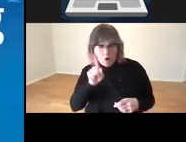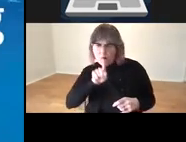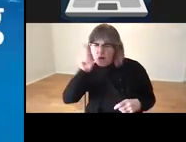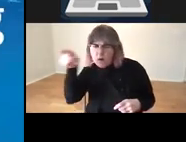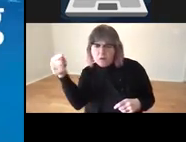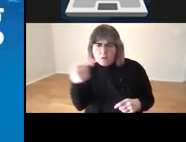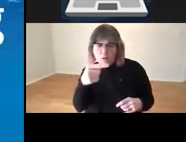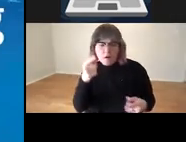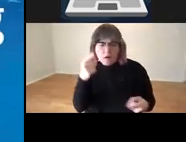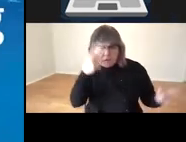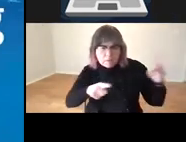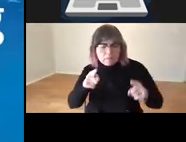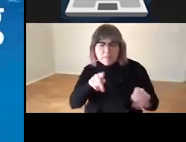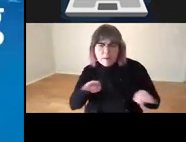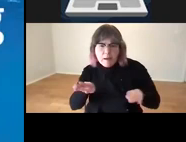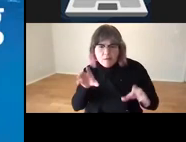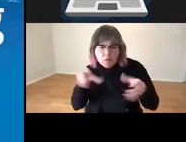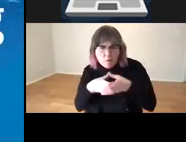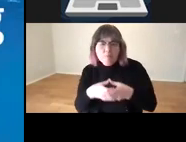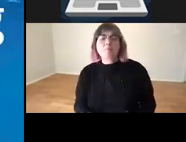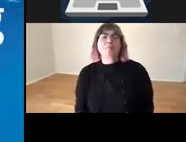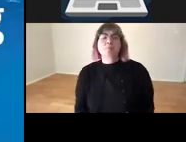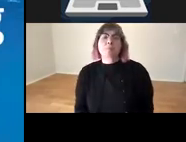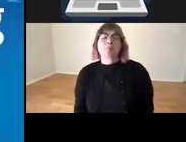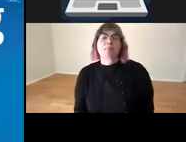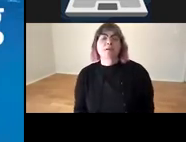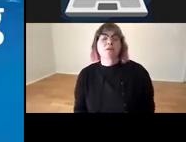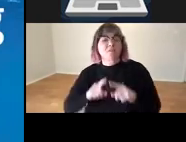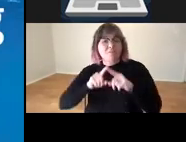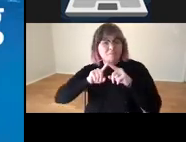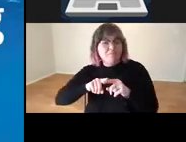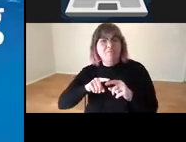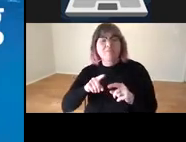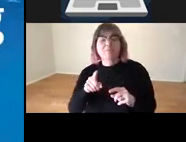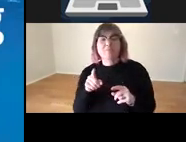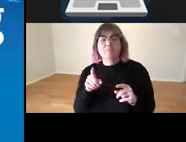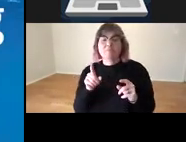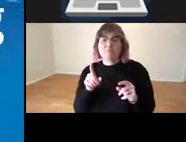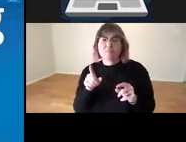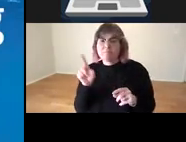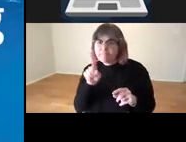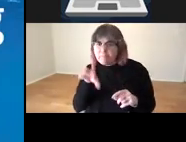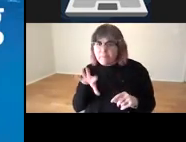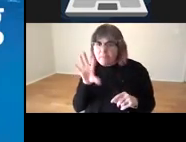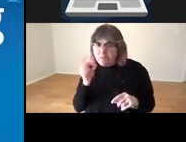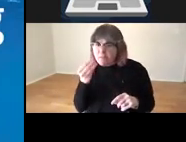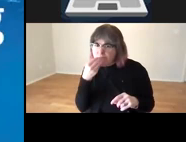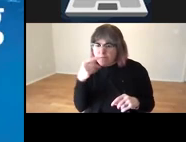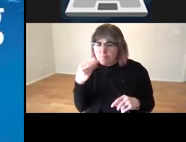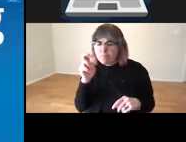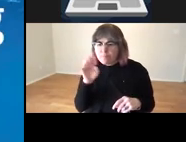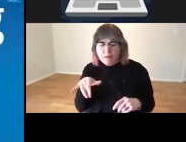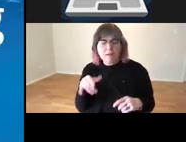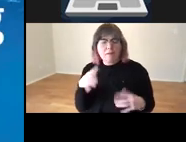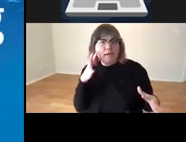coordinating group behavior. They rely on also, needing to be able to locate and find prey. So they use acoustics for that as